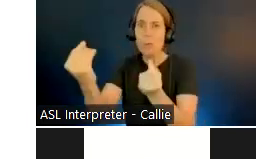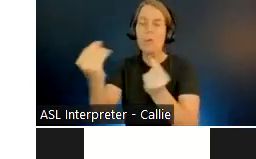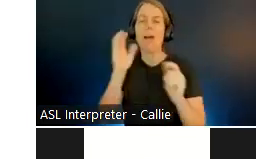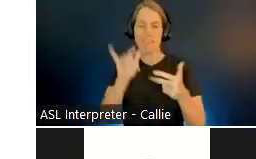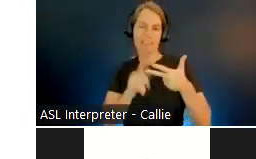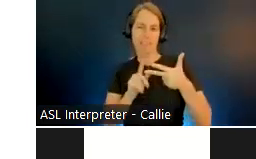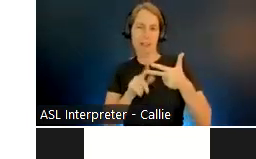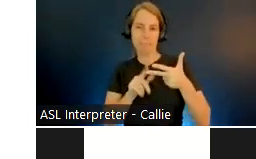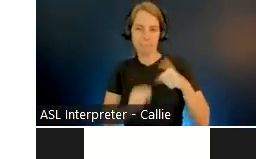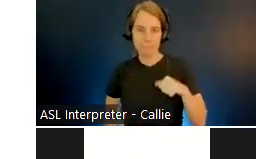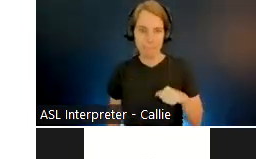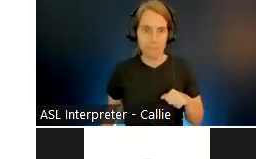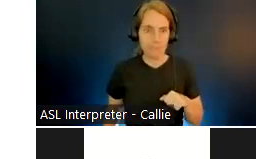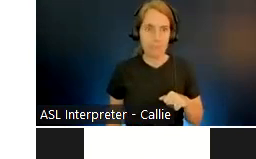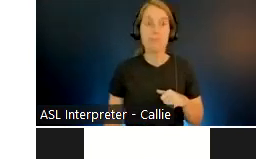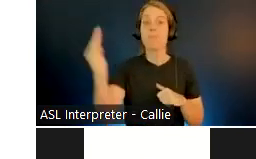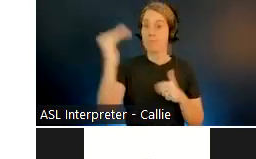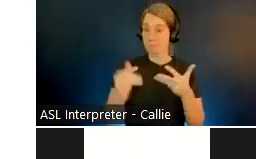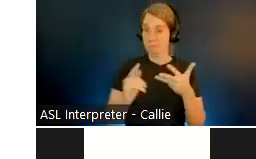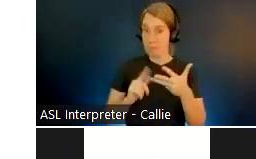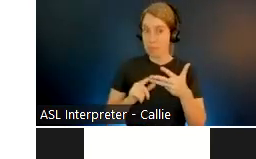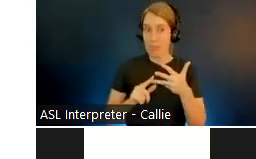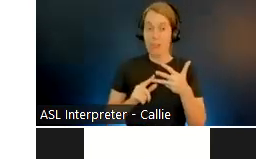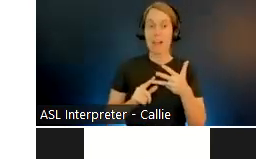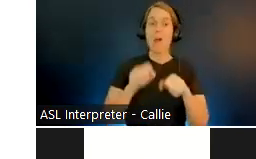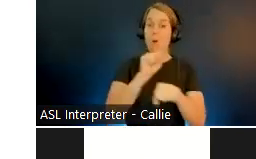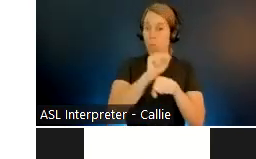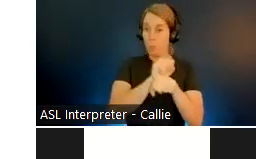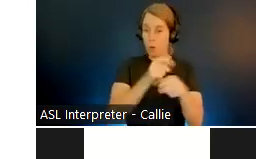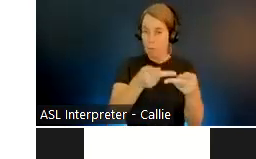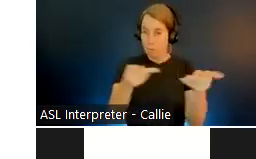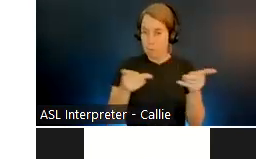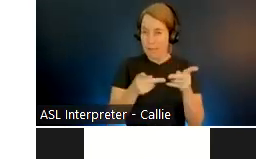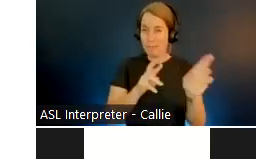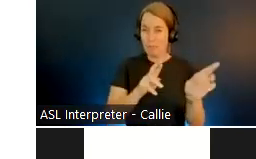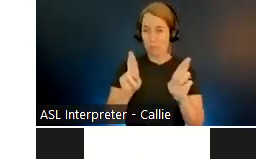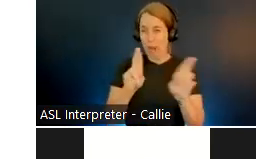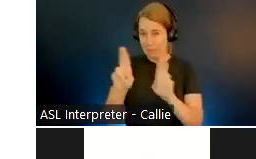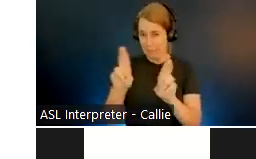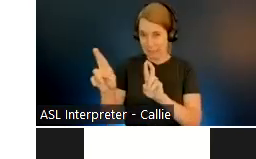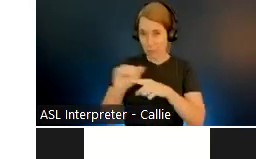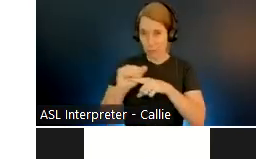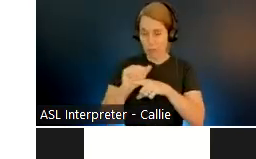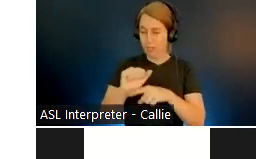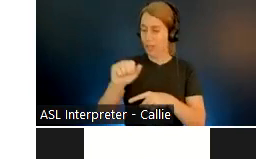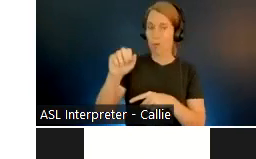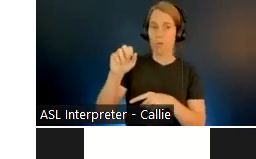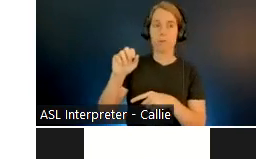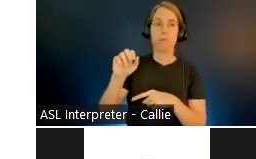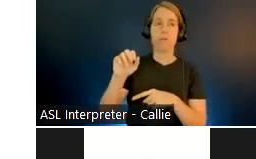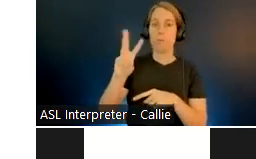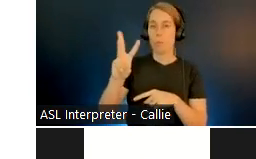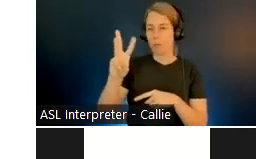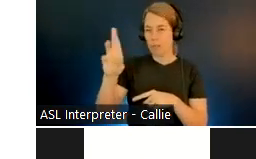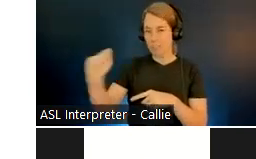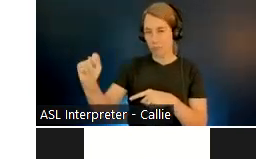Workplace readiness training, things like social skills, independent living skills that help students with disabilities be